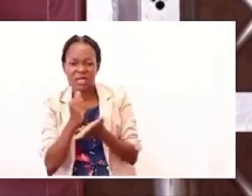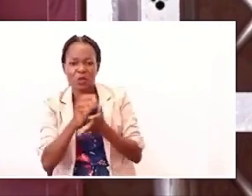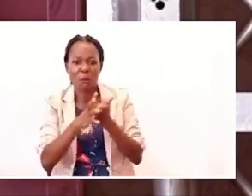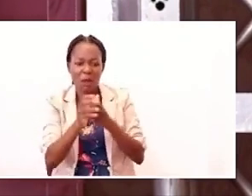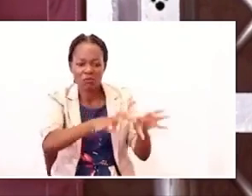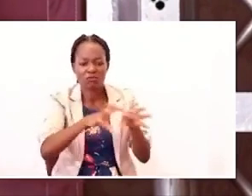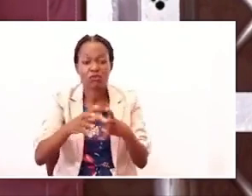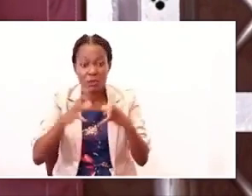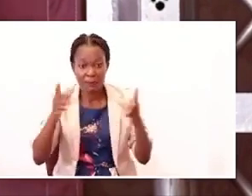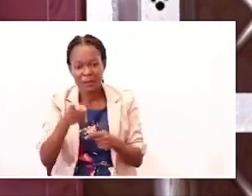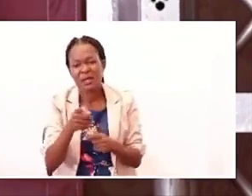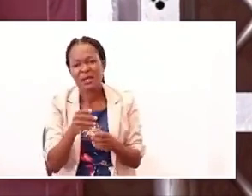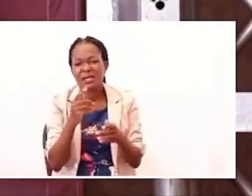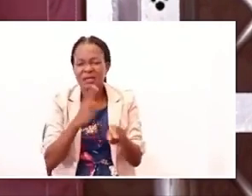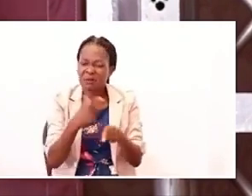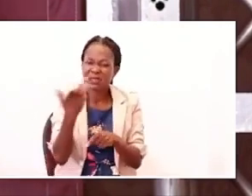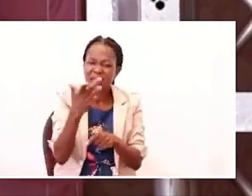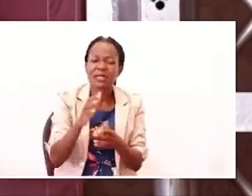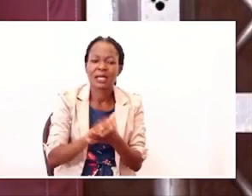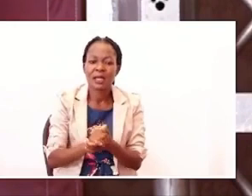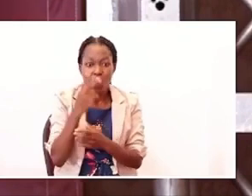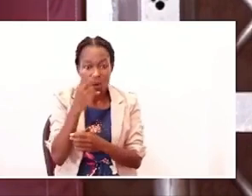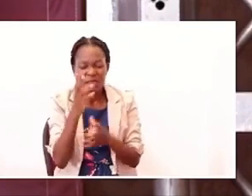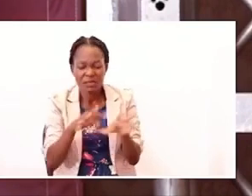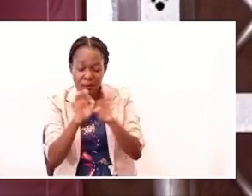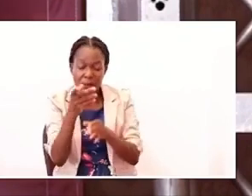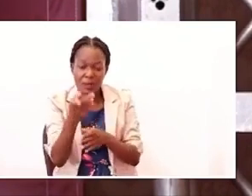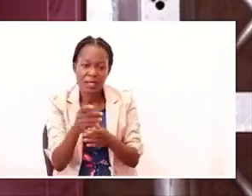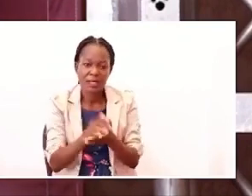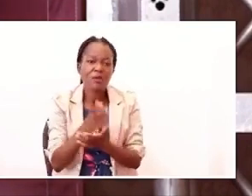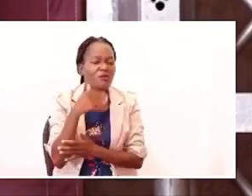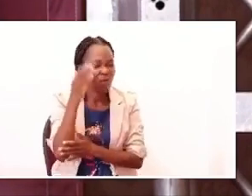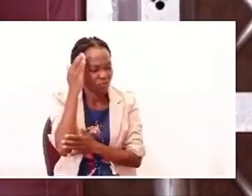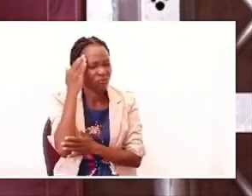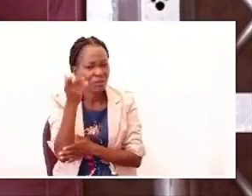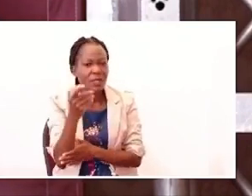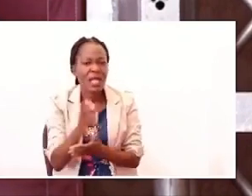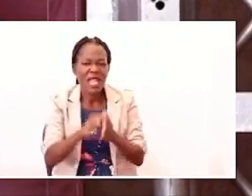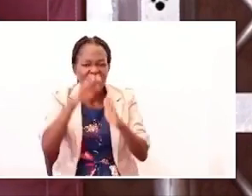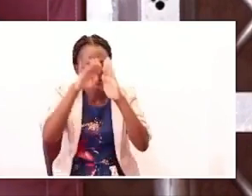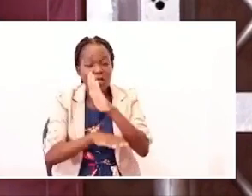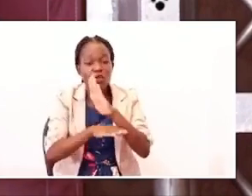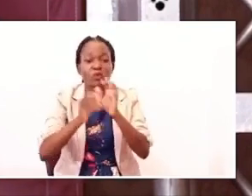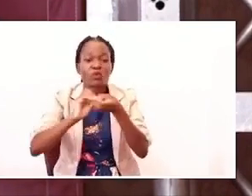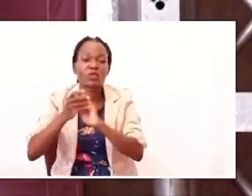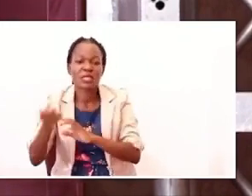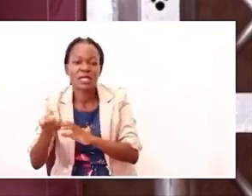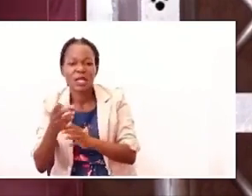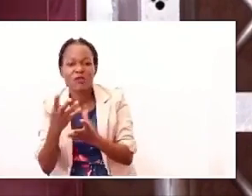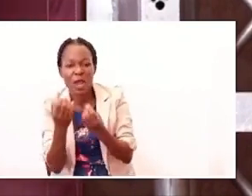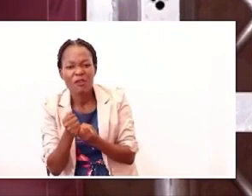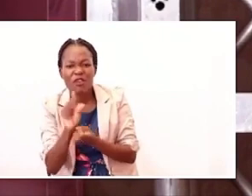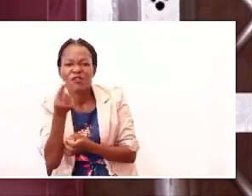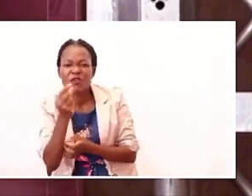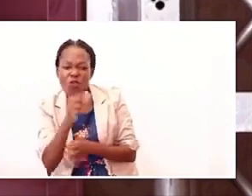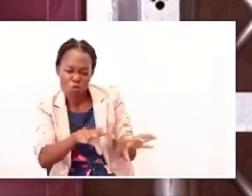in fact also possible, and perhaps even more important, to recognize that inflation will occur if you have too few goods for the